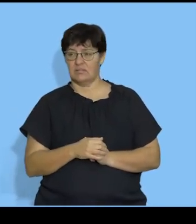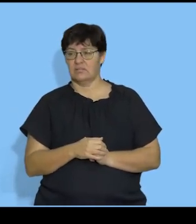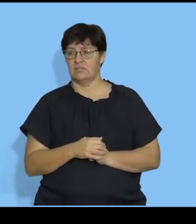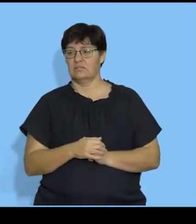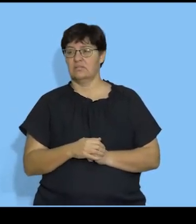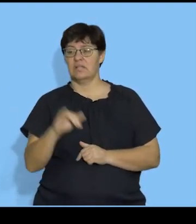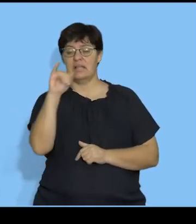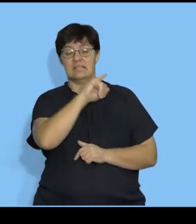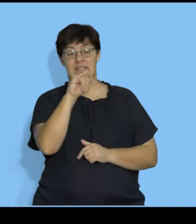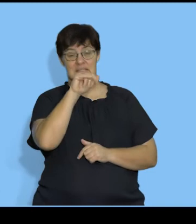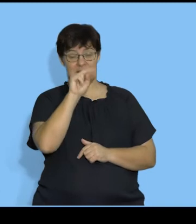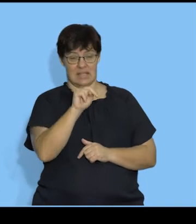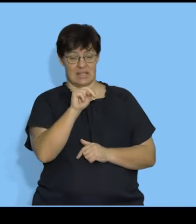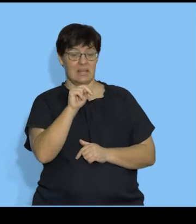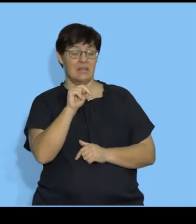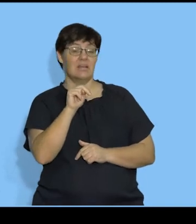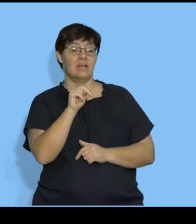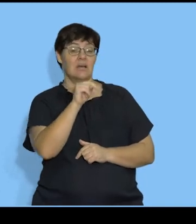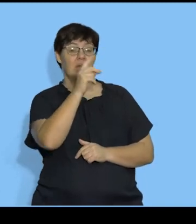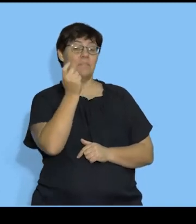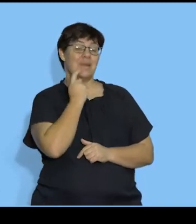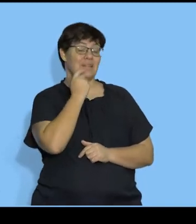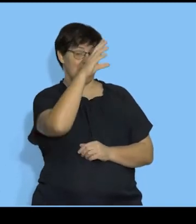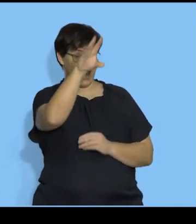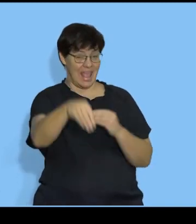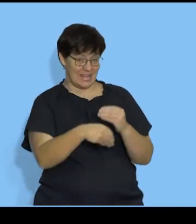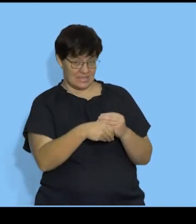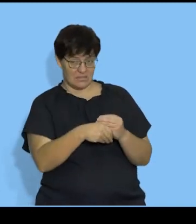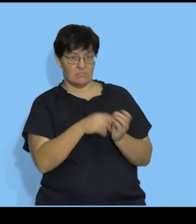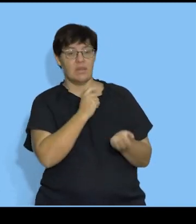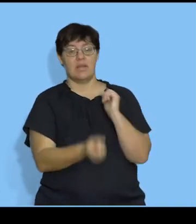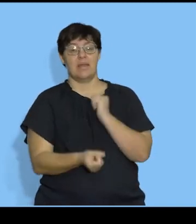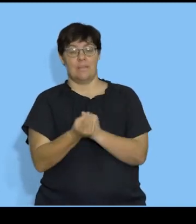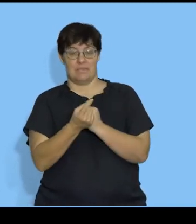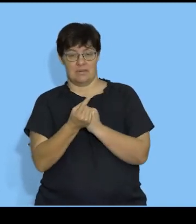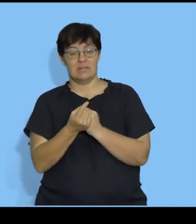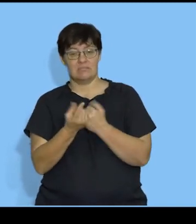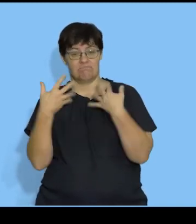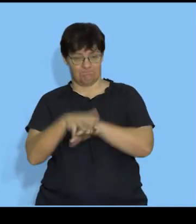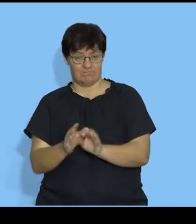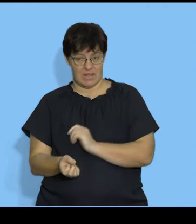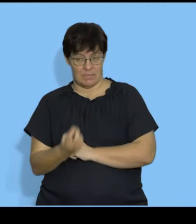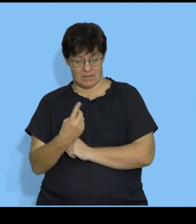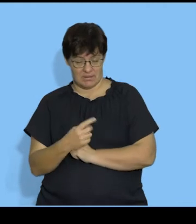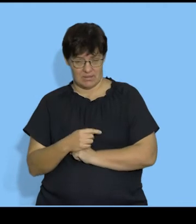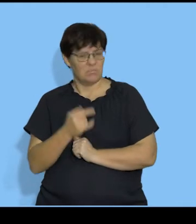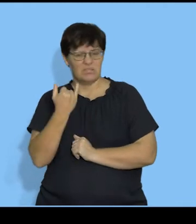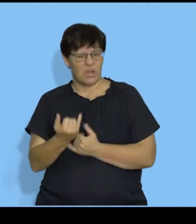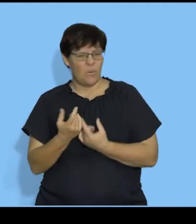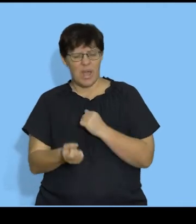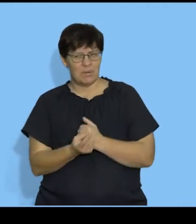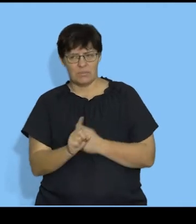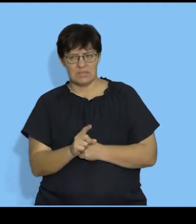metal into this, a reaction will take place. Okay. But essentially, what is happening here, zinc